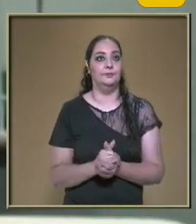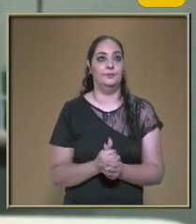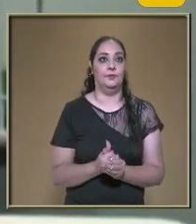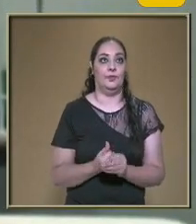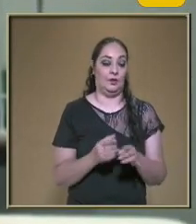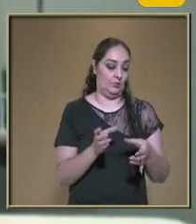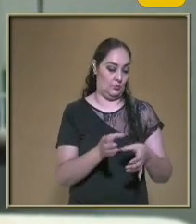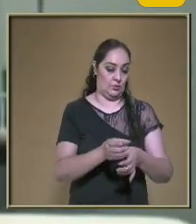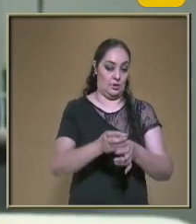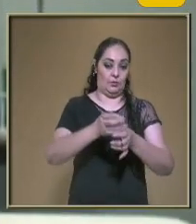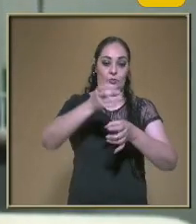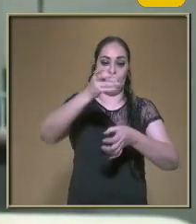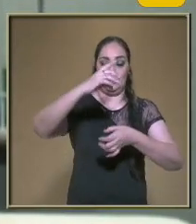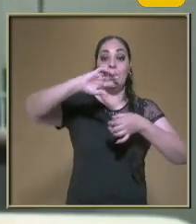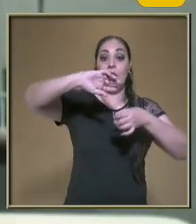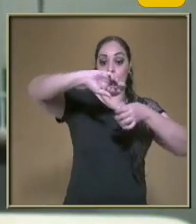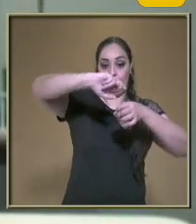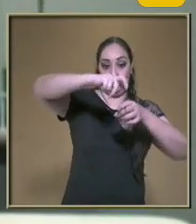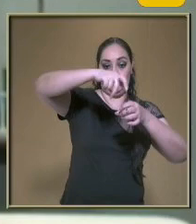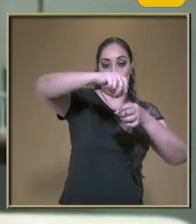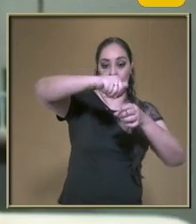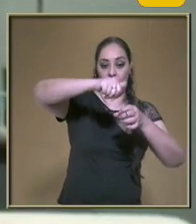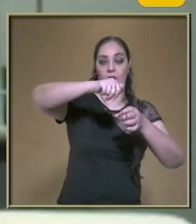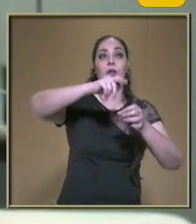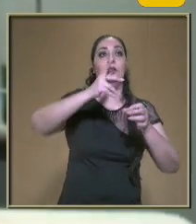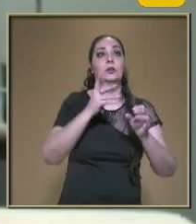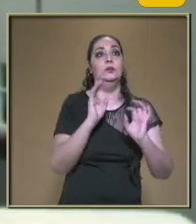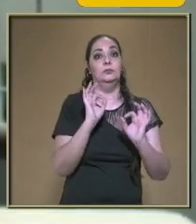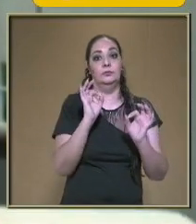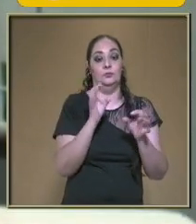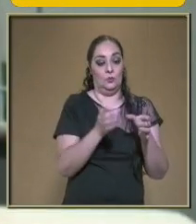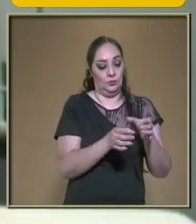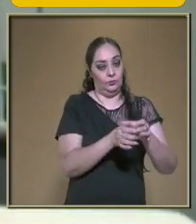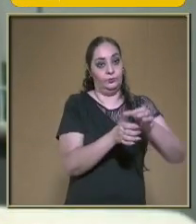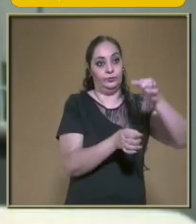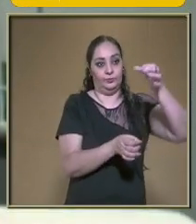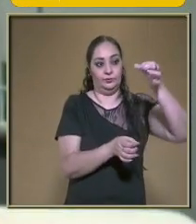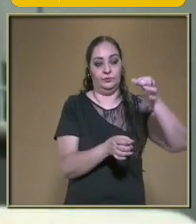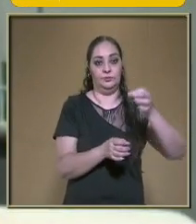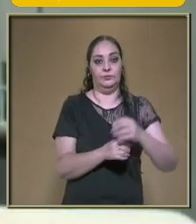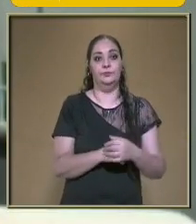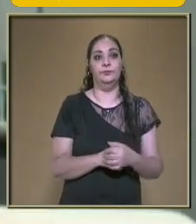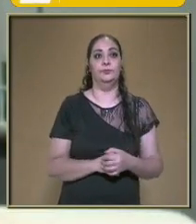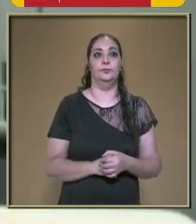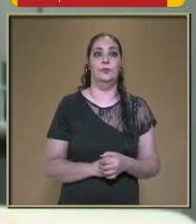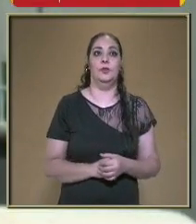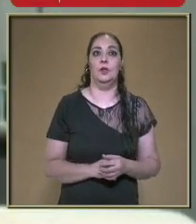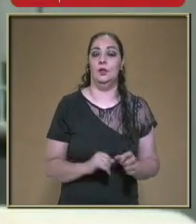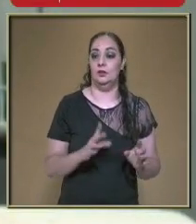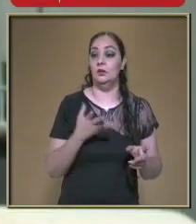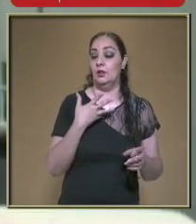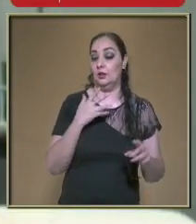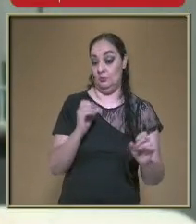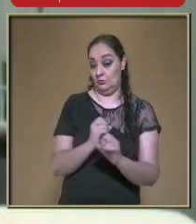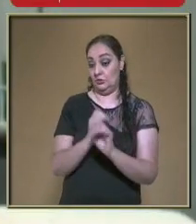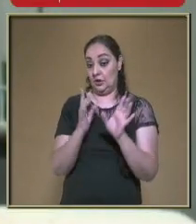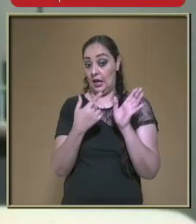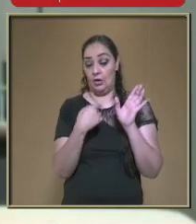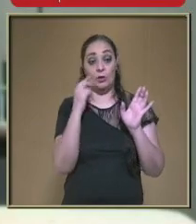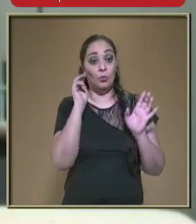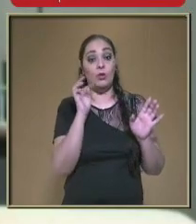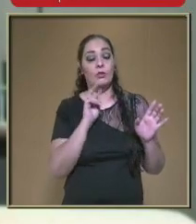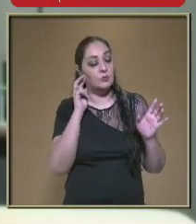A bottle with a cap that's nice and tight, watertight. Find a nice clear bottle here. This is just